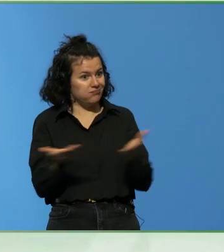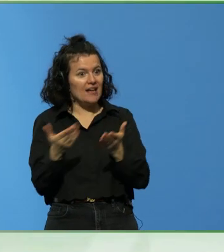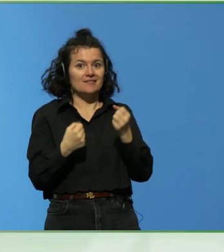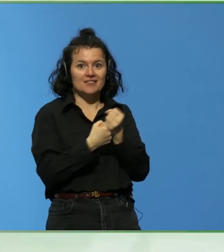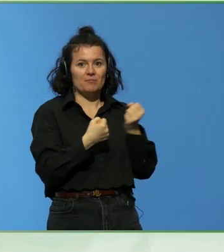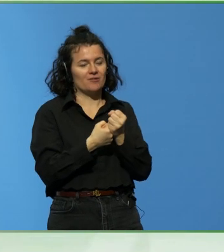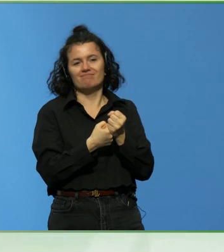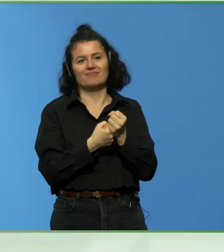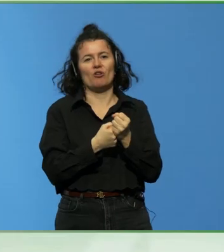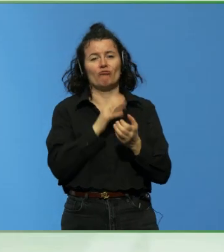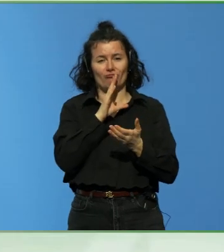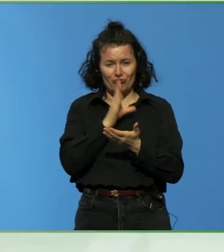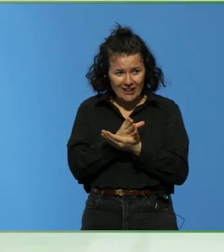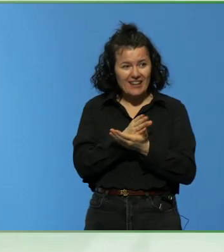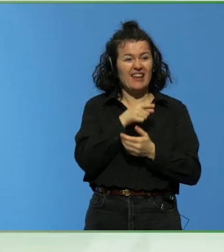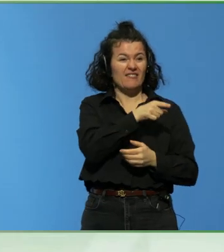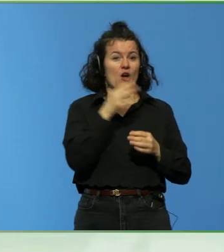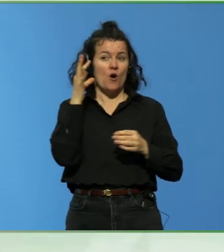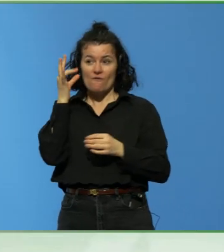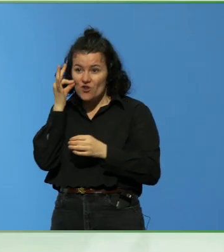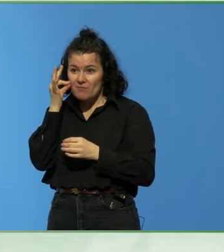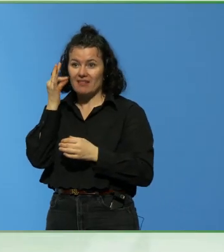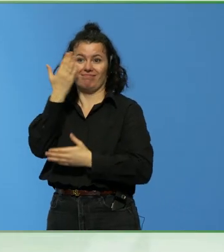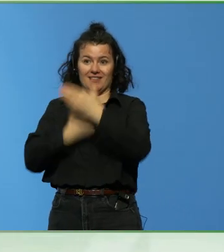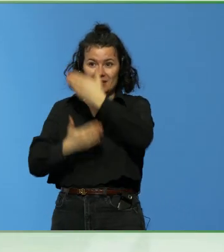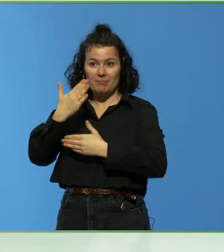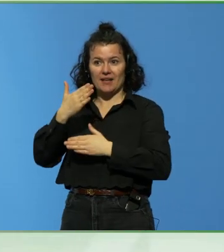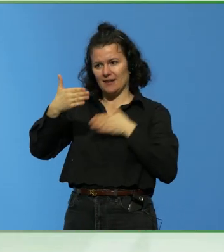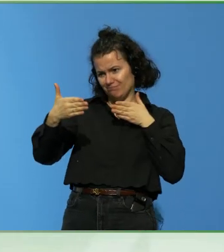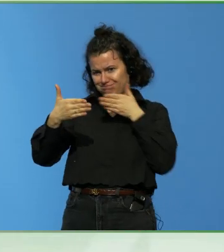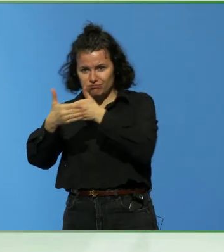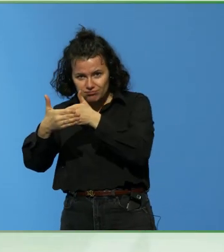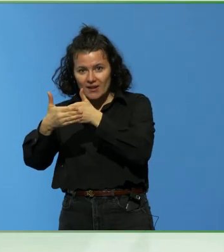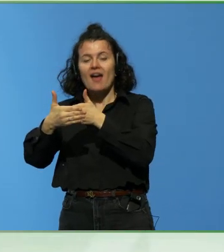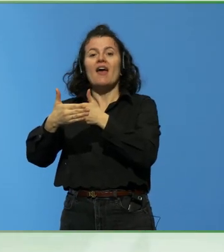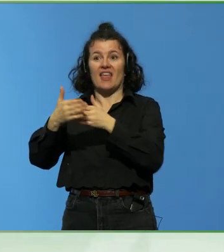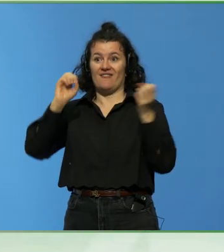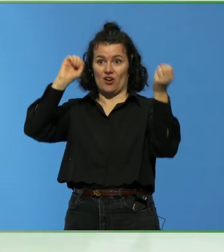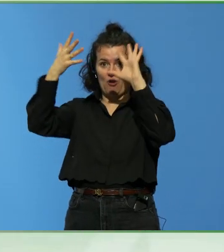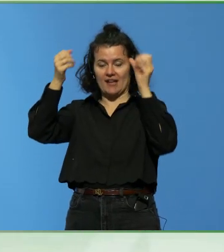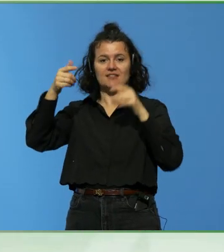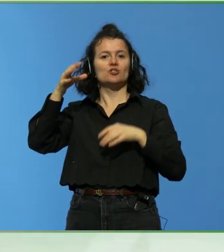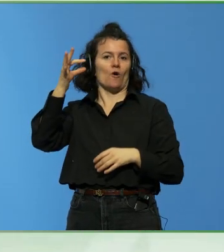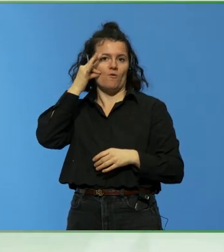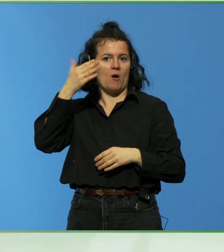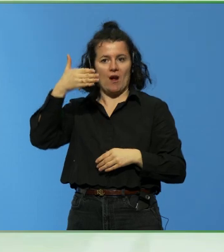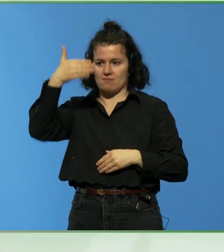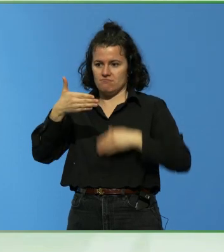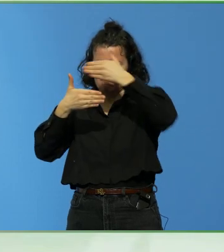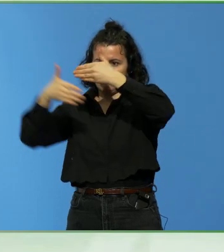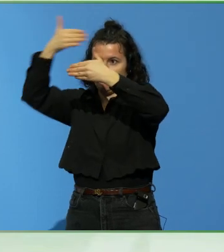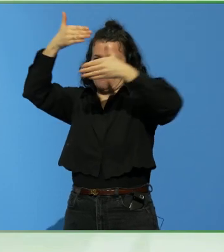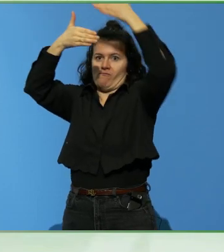crises only amplify what is already unequal. For example, when health systems strain or when